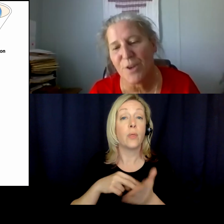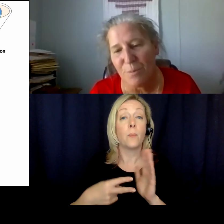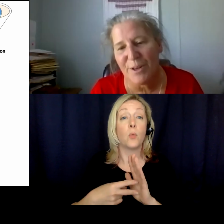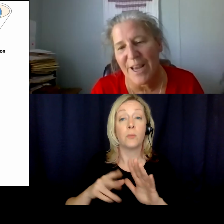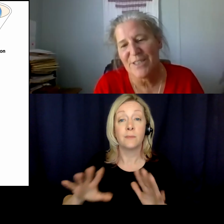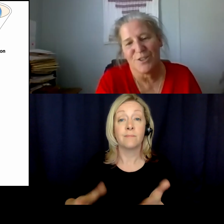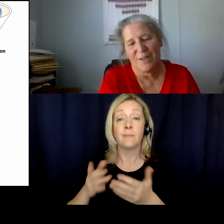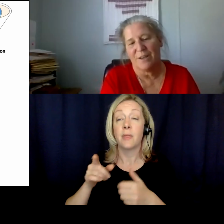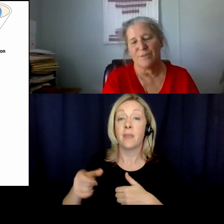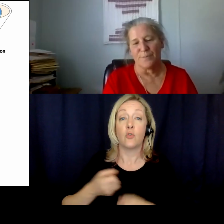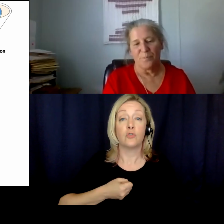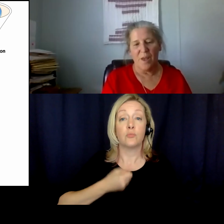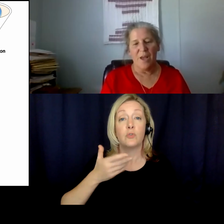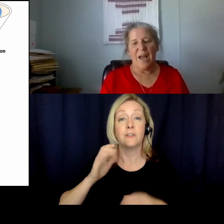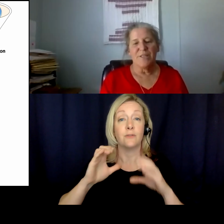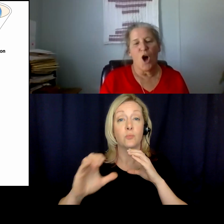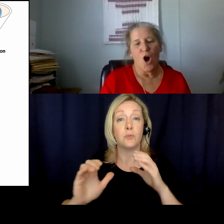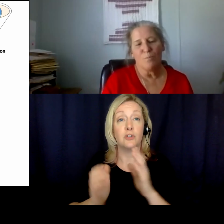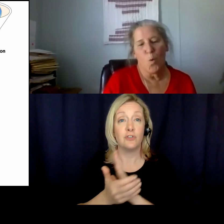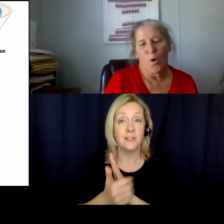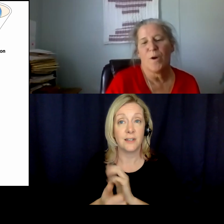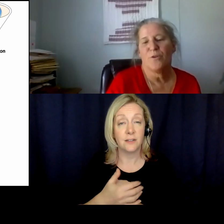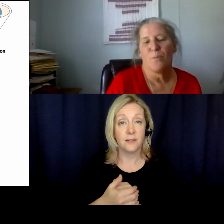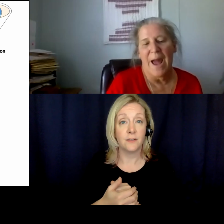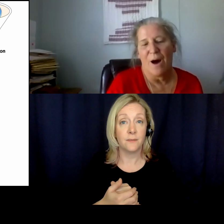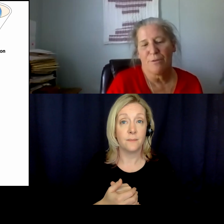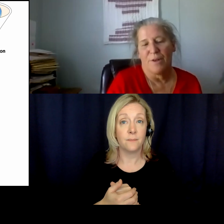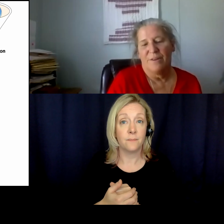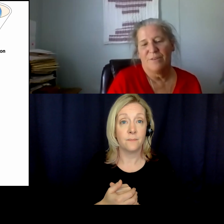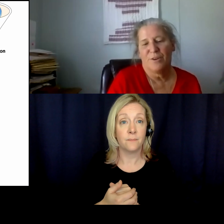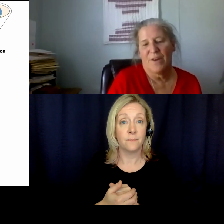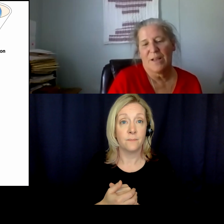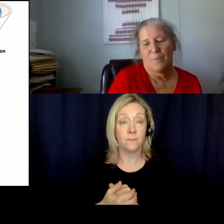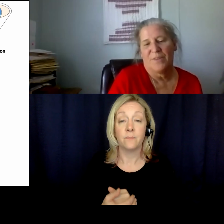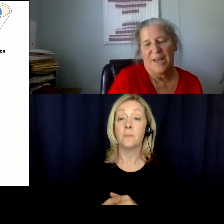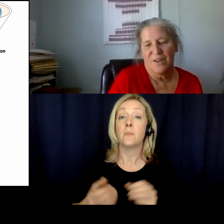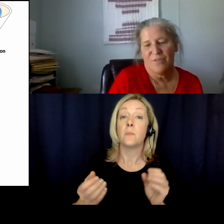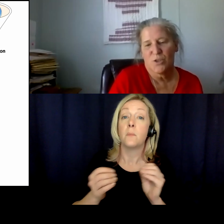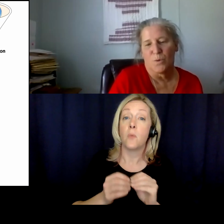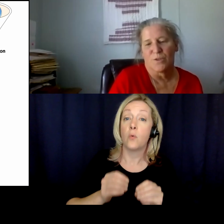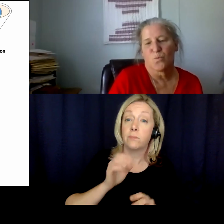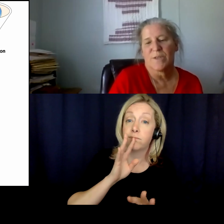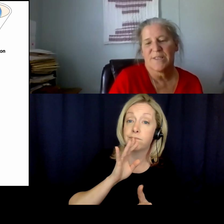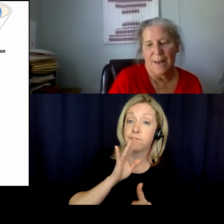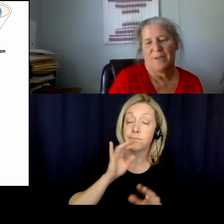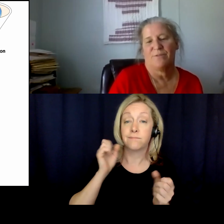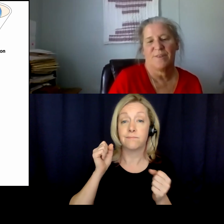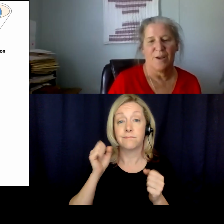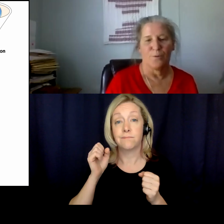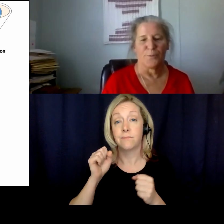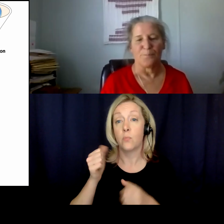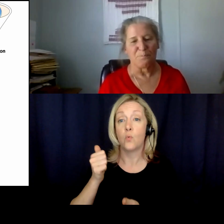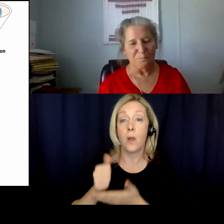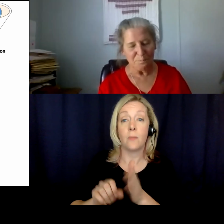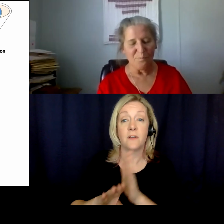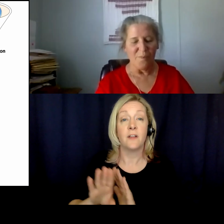expressive communication skills, and talk more with your mouth to develop the individual's receptive